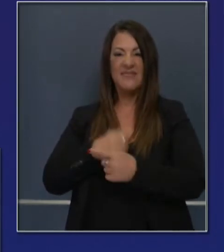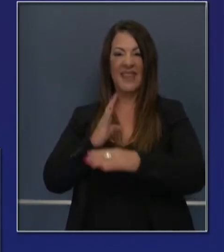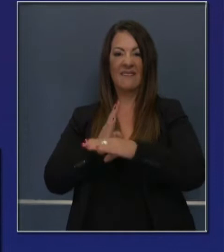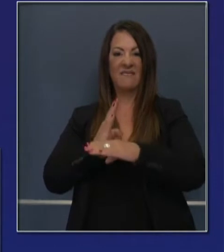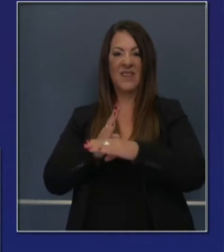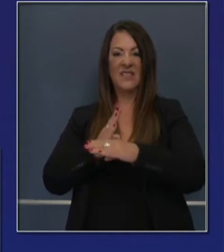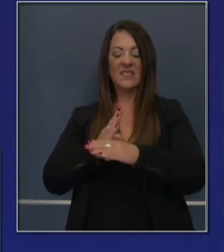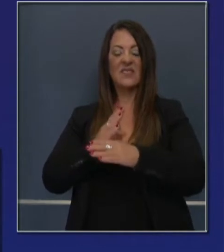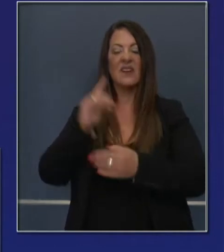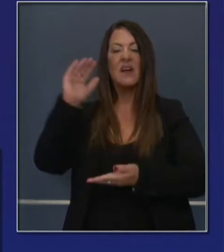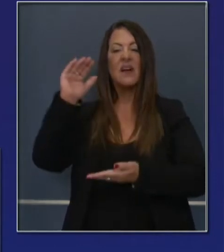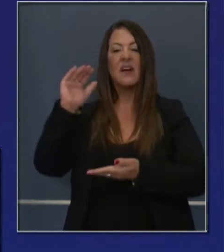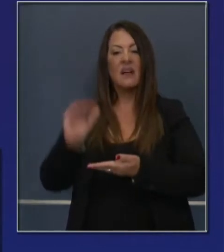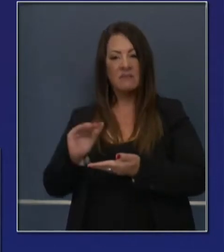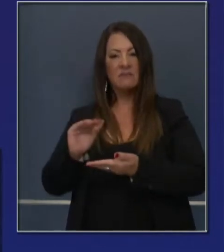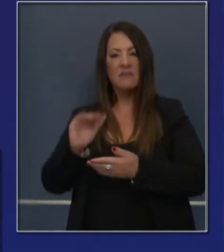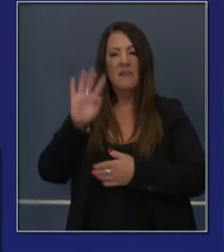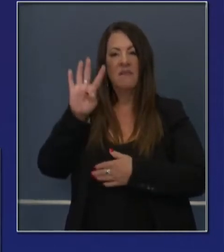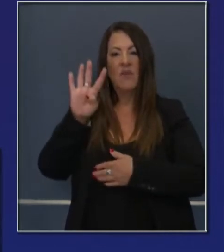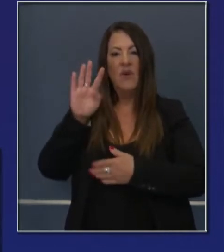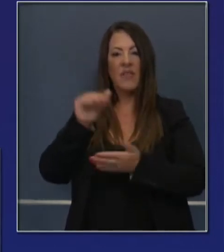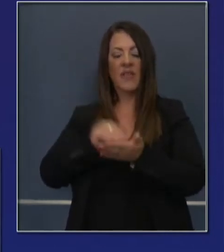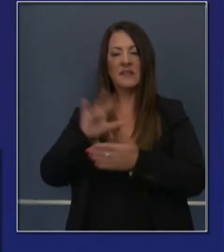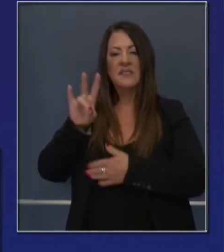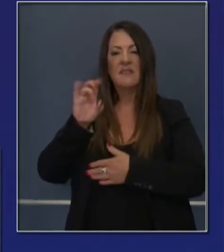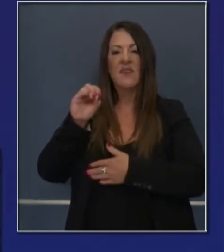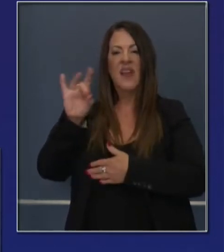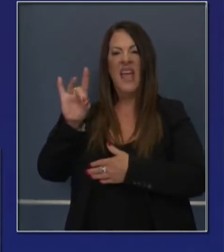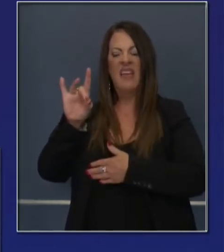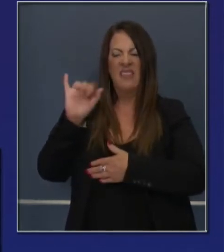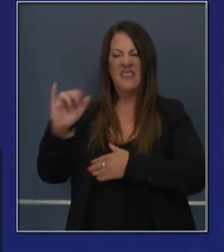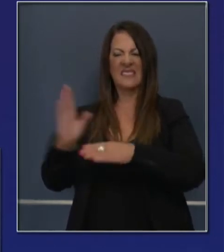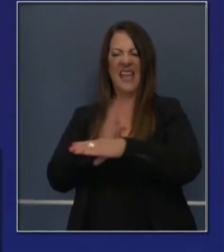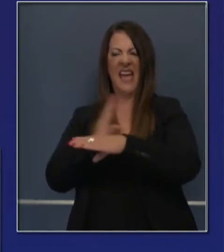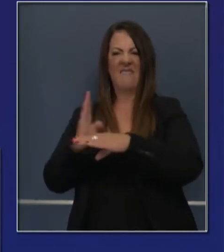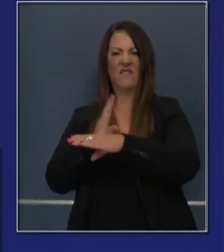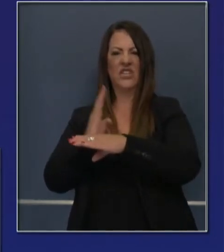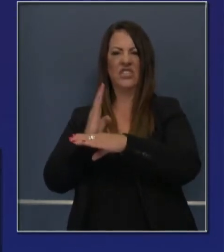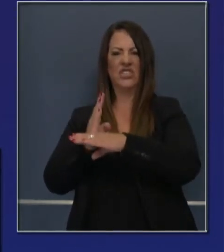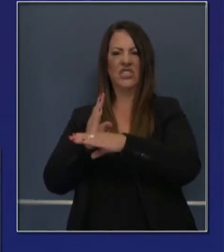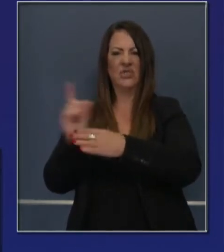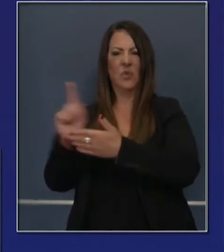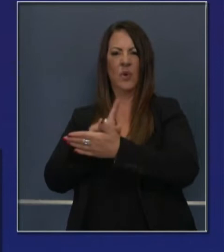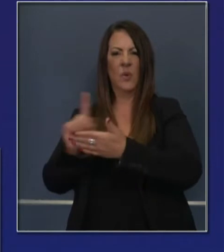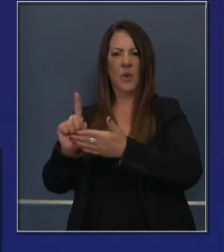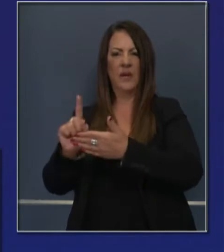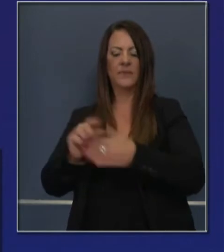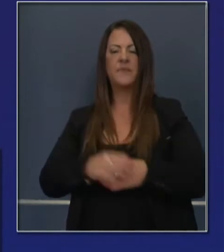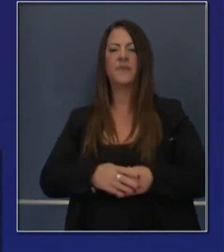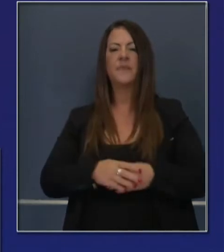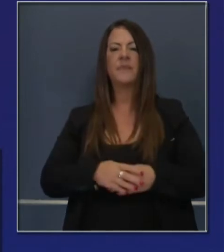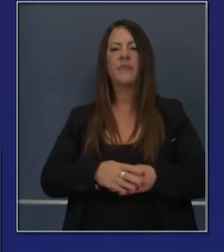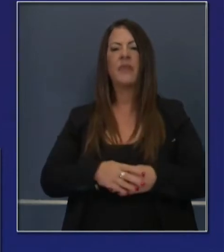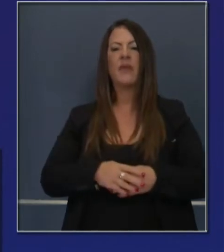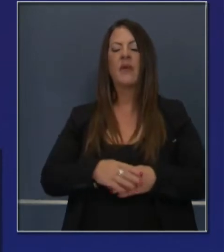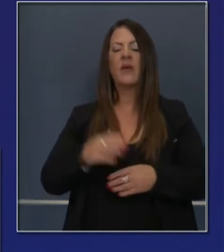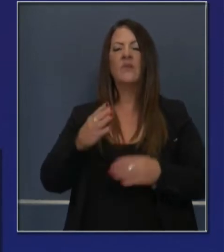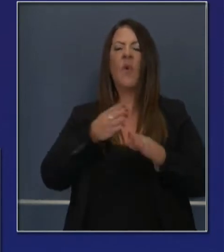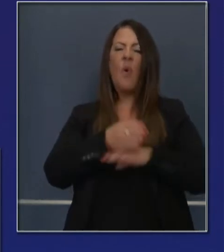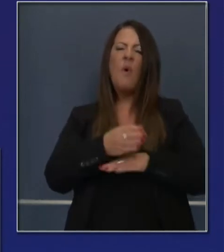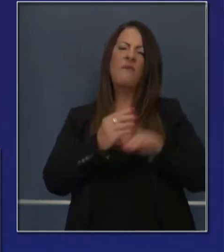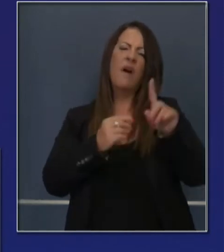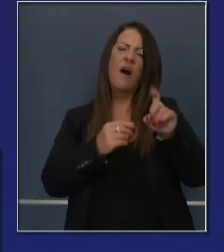to 4,708 as we continue to get tests north of 100,000, averaging just